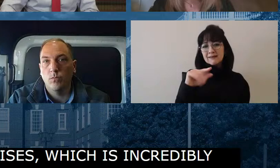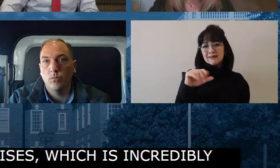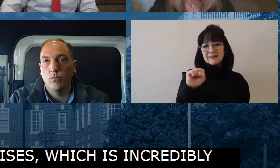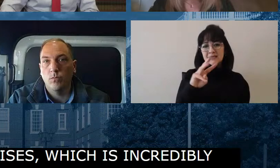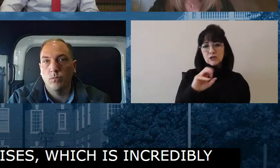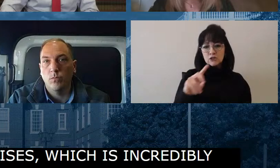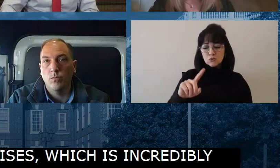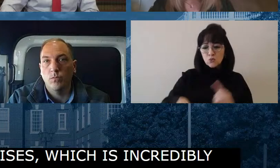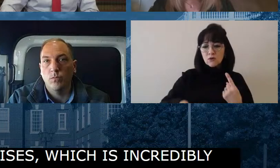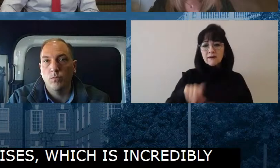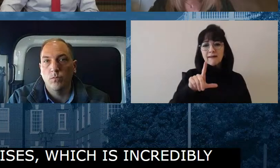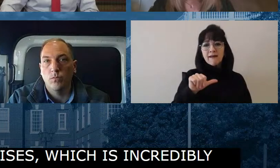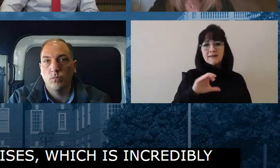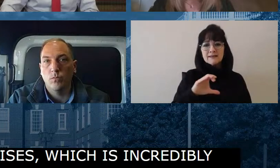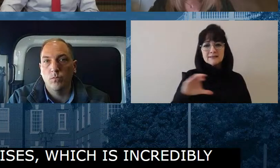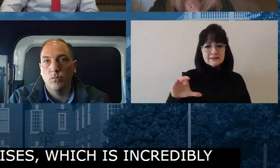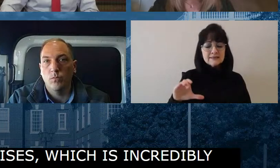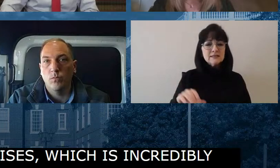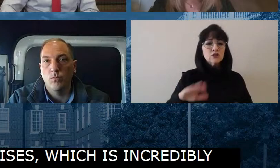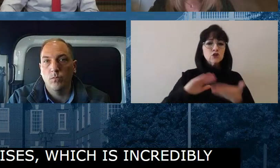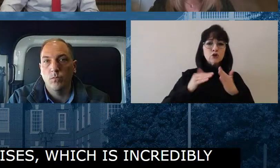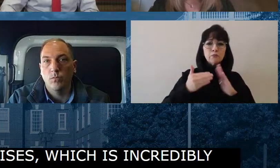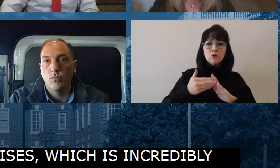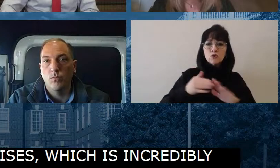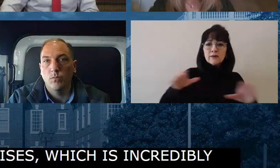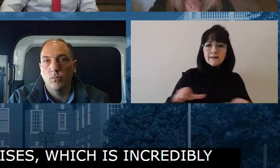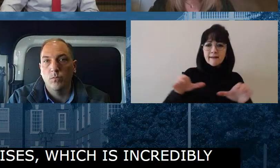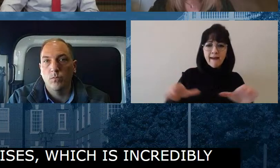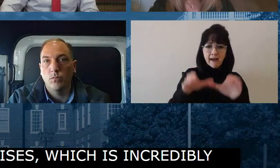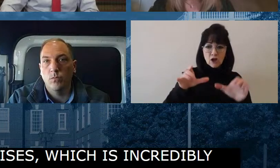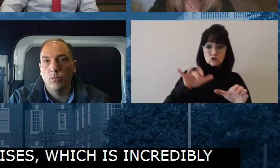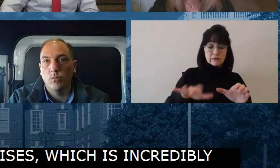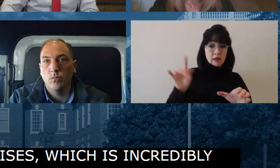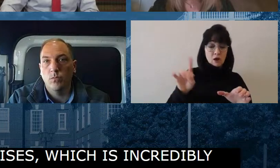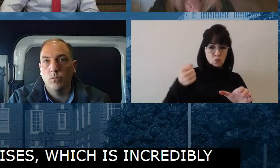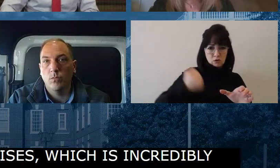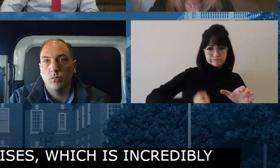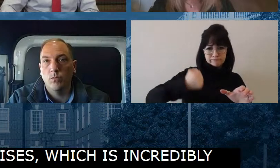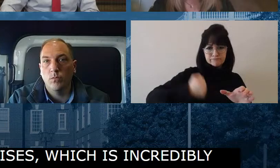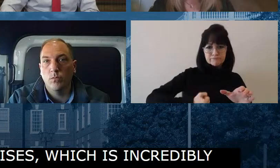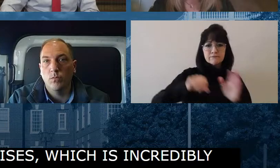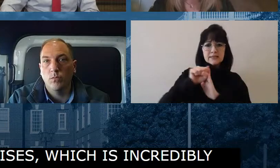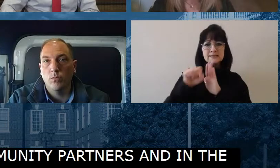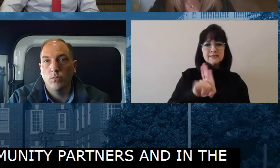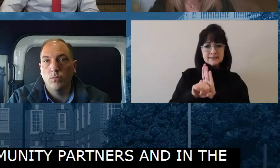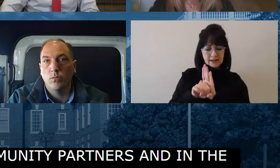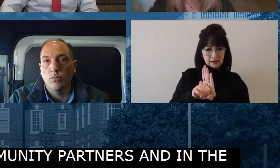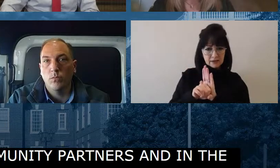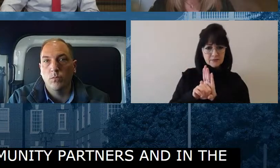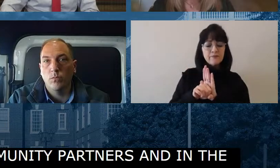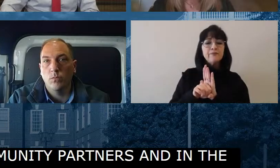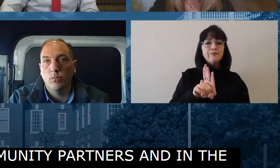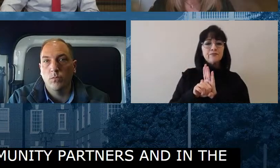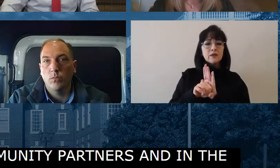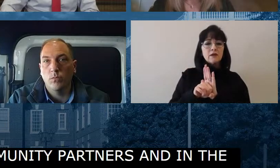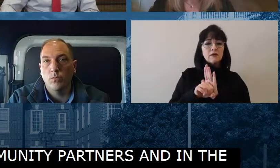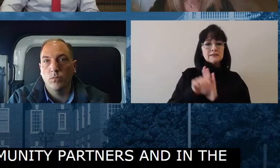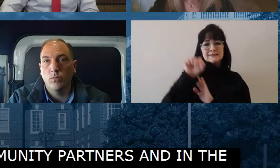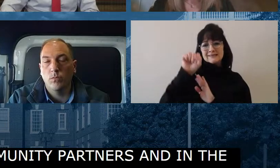State Community Action, the lower part of our state, and many throughout and across the state. You also